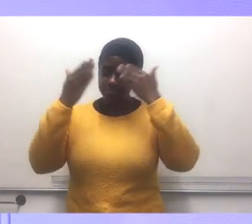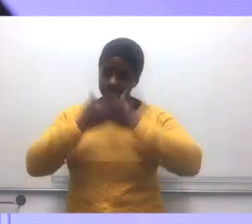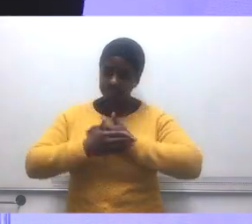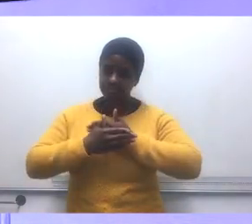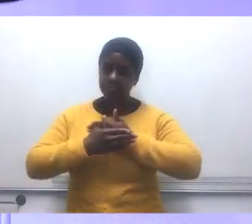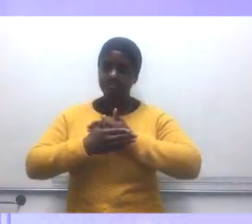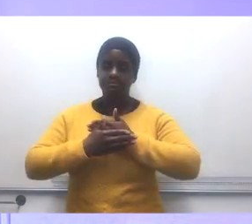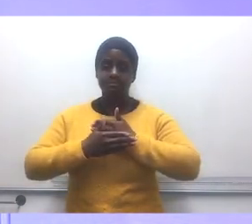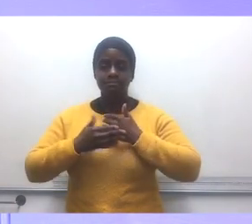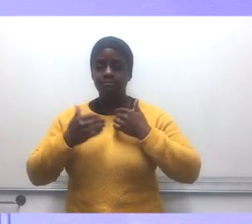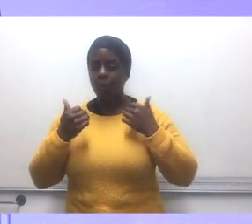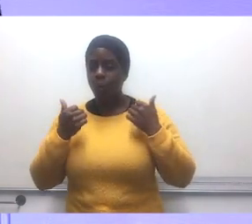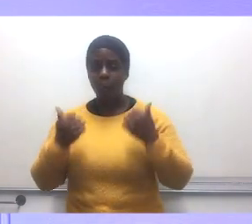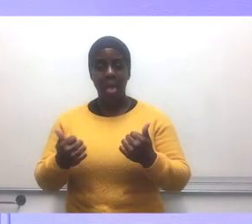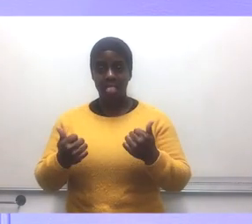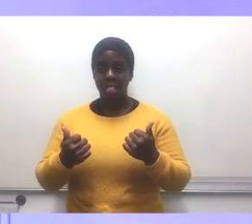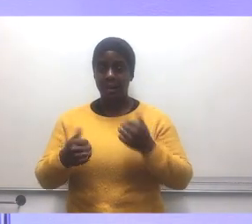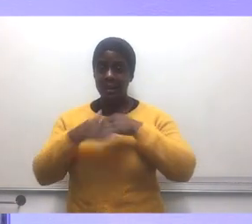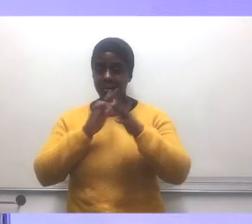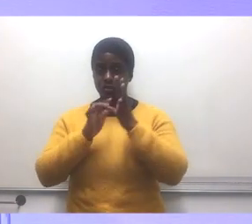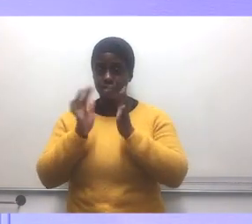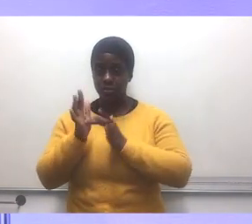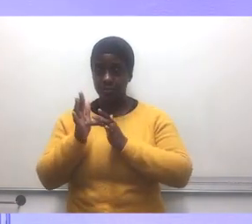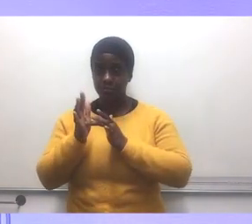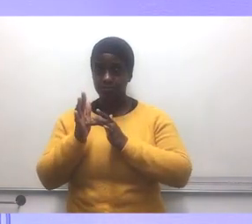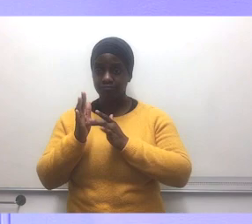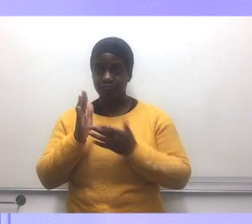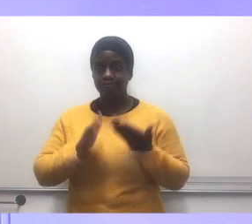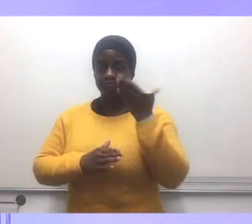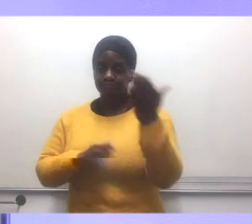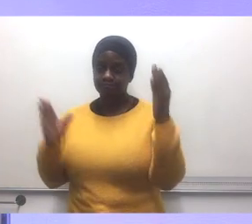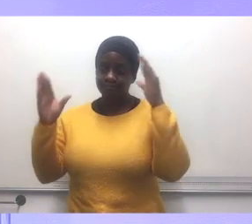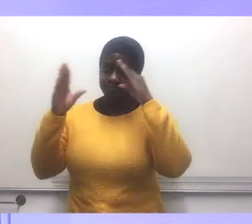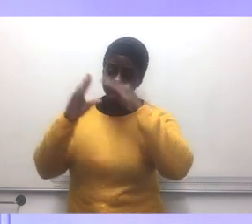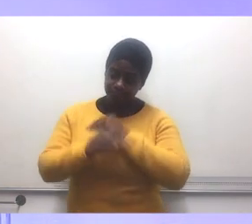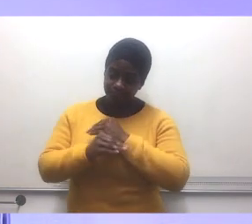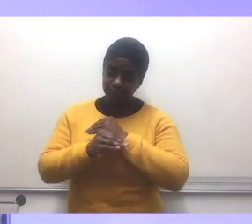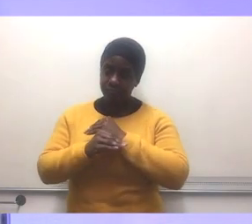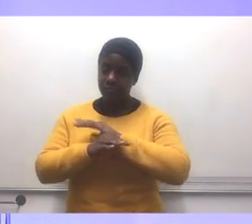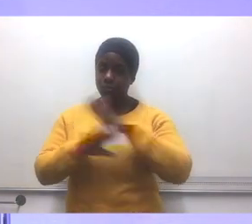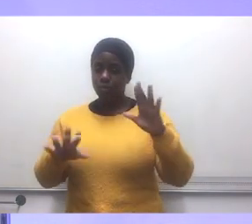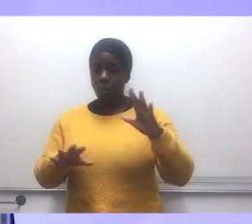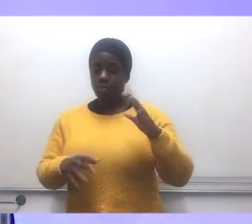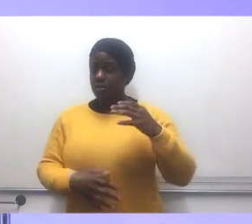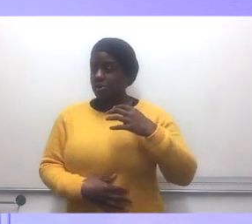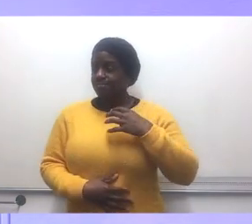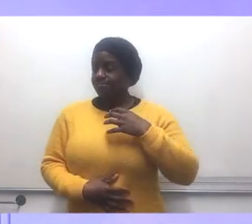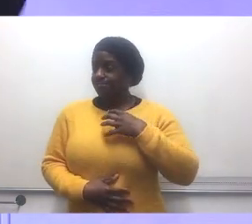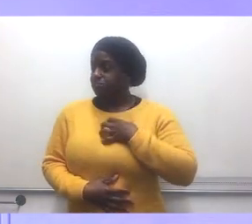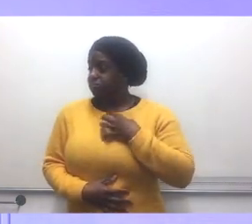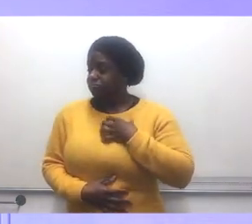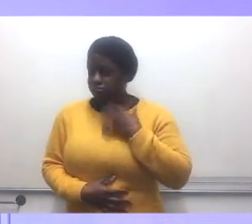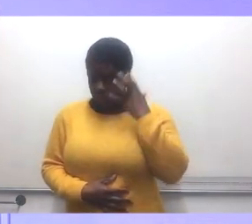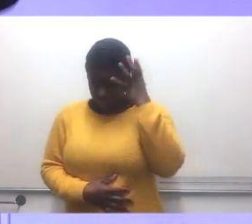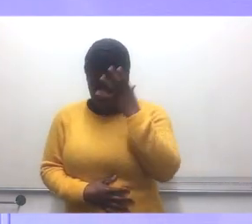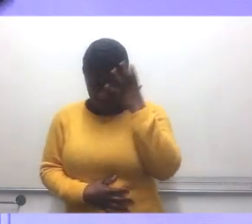sleep like a baby in Jesus. You can go to bed tonight and don't be bothered by what you